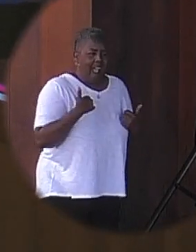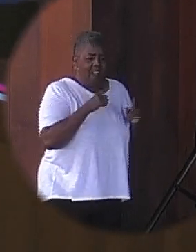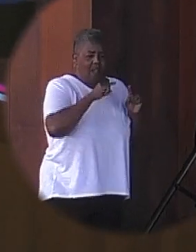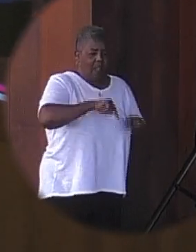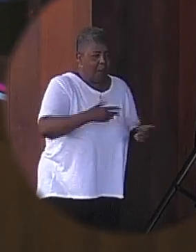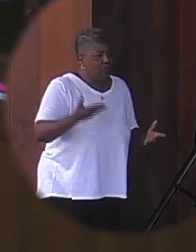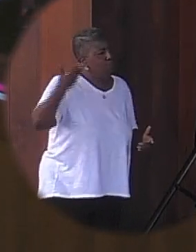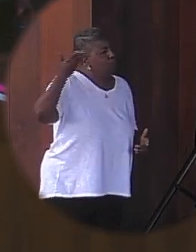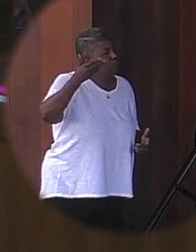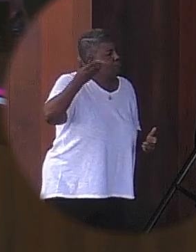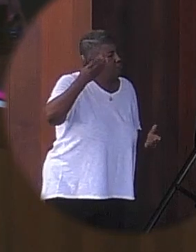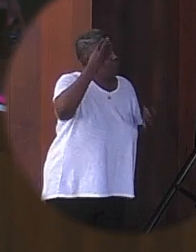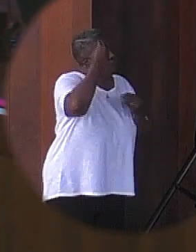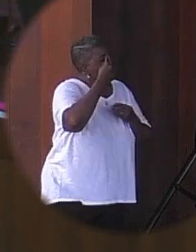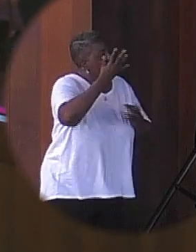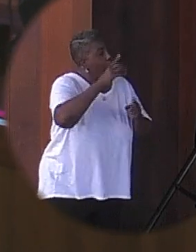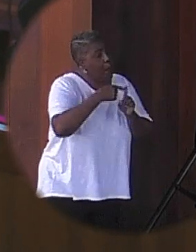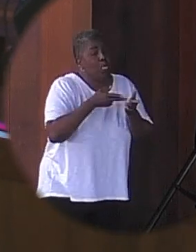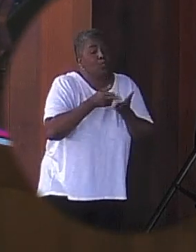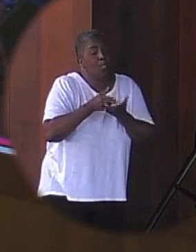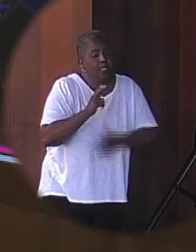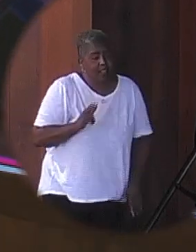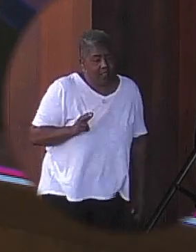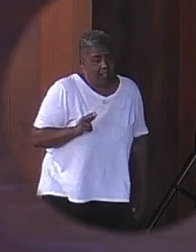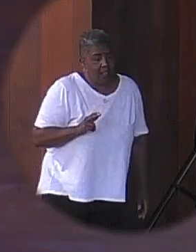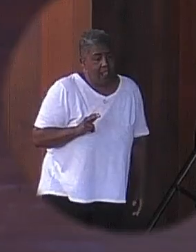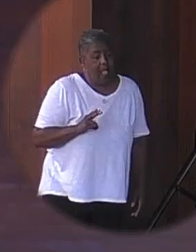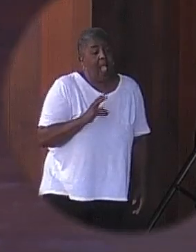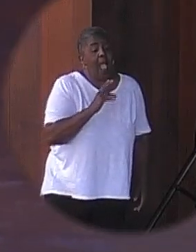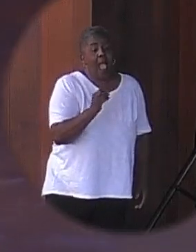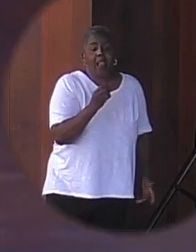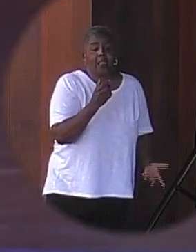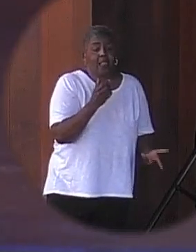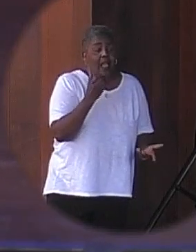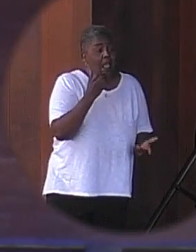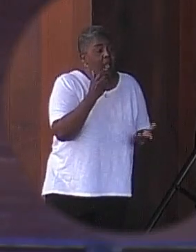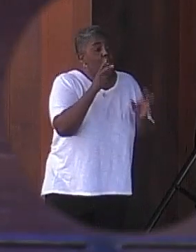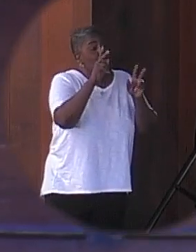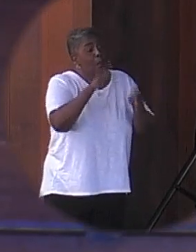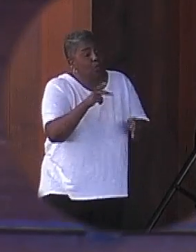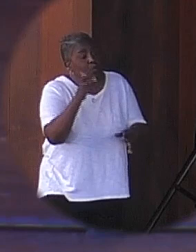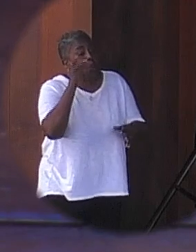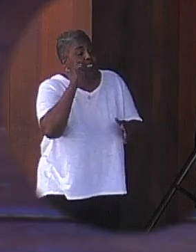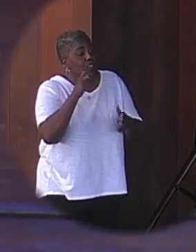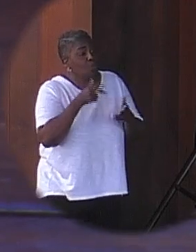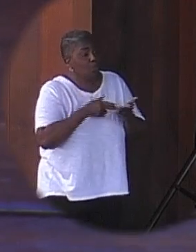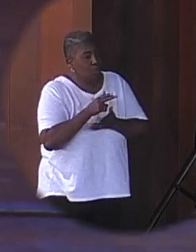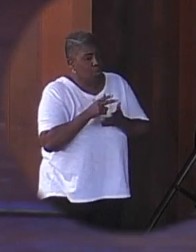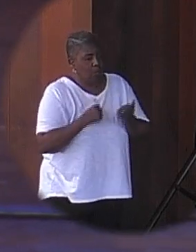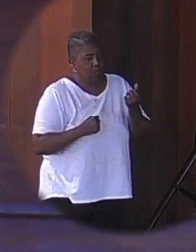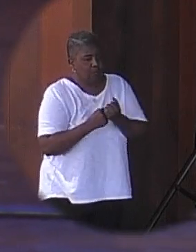to testify of the truth. And whoever listens to truth stands with me."